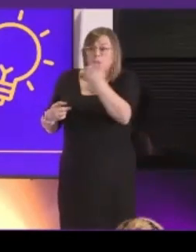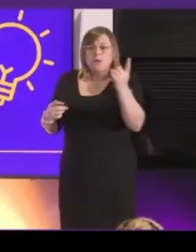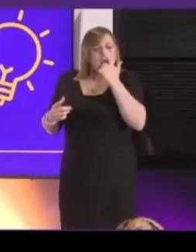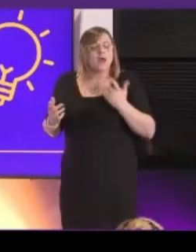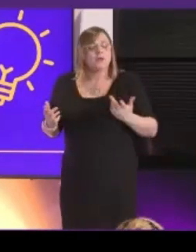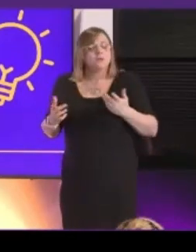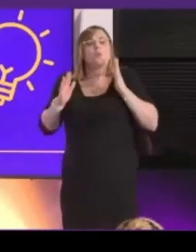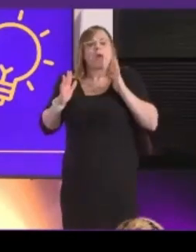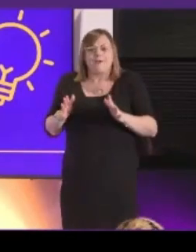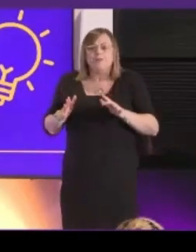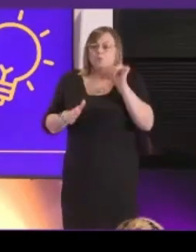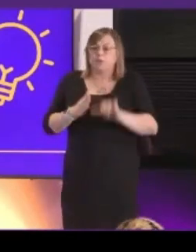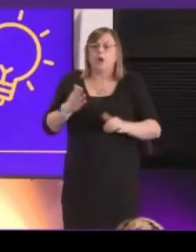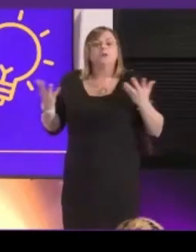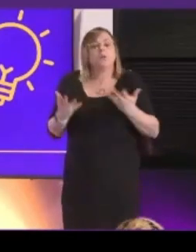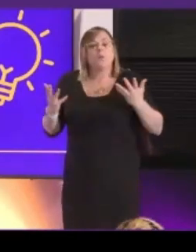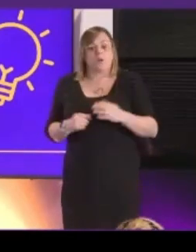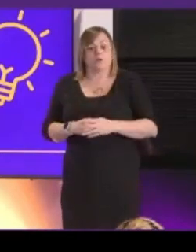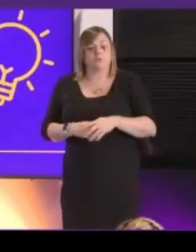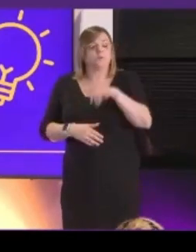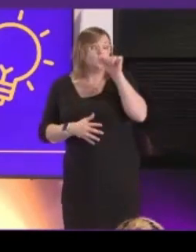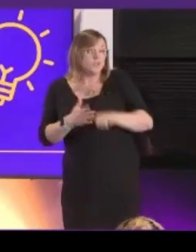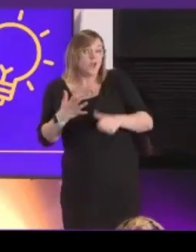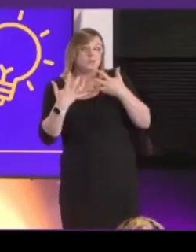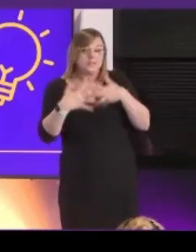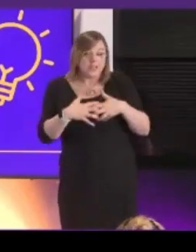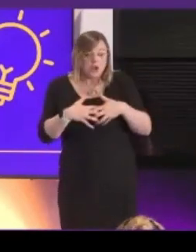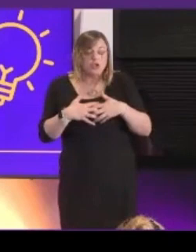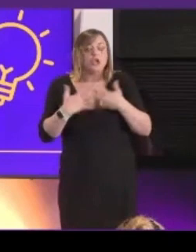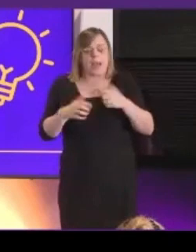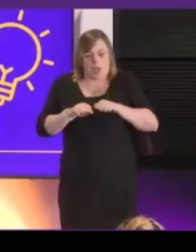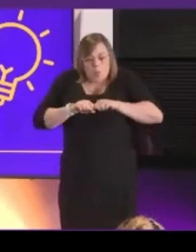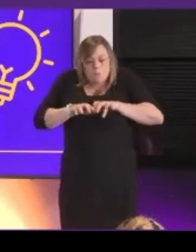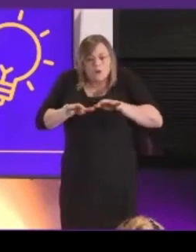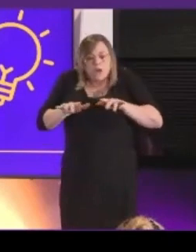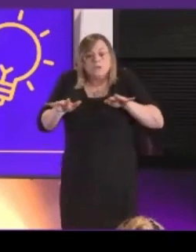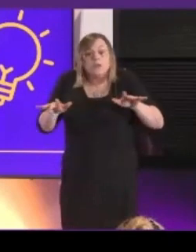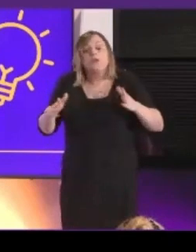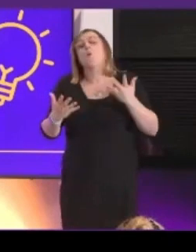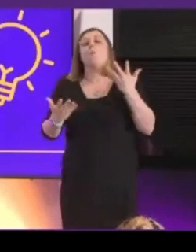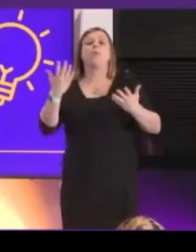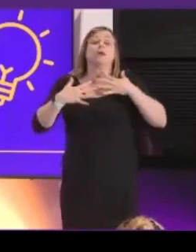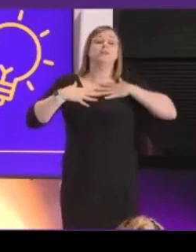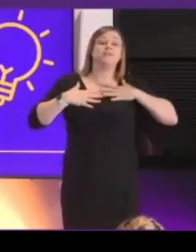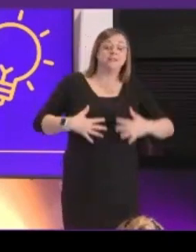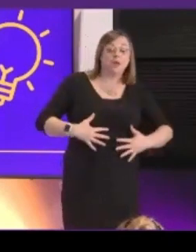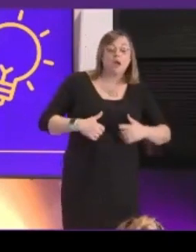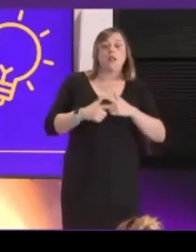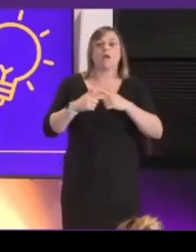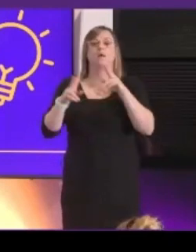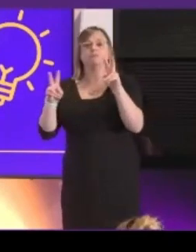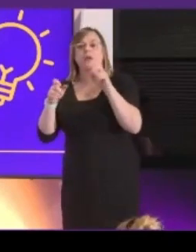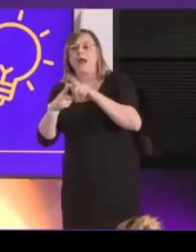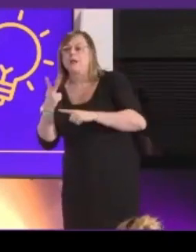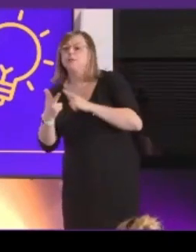to chip away. So we started with technology, and we're now branching out, whether it's physical, whether it's brand, whether